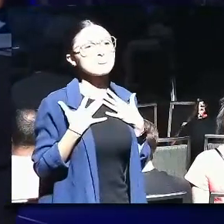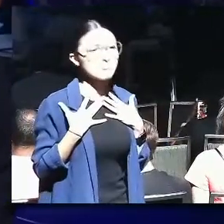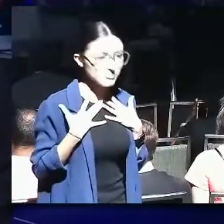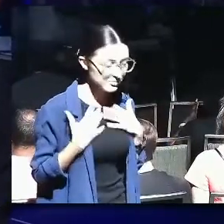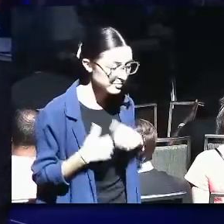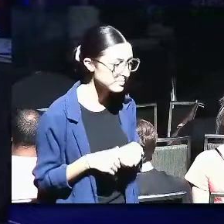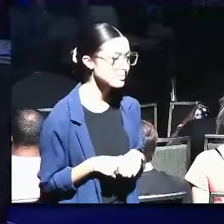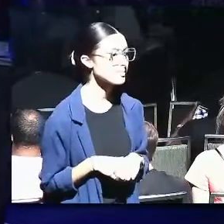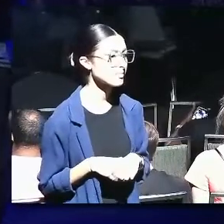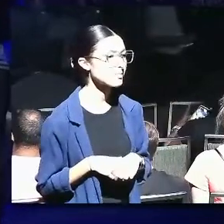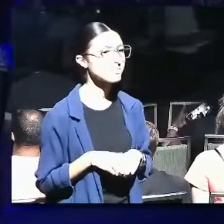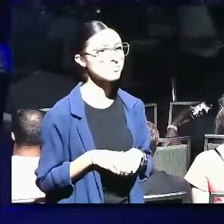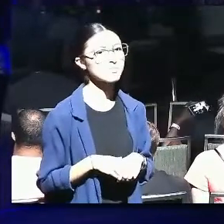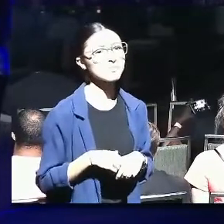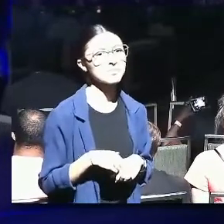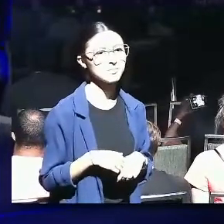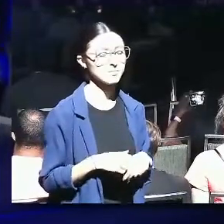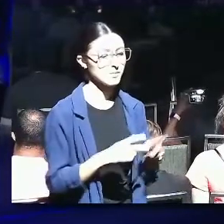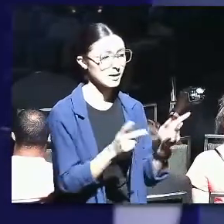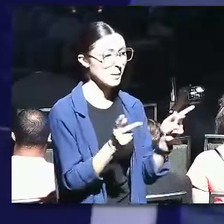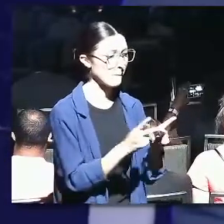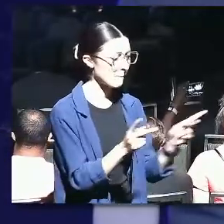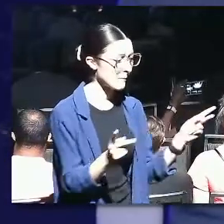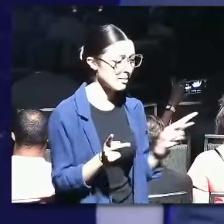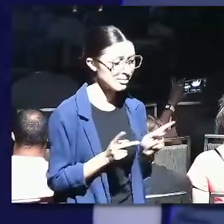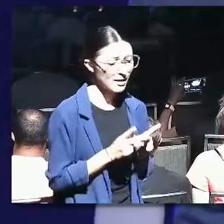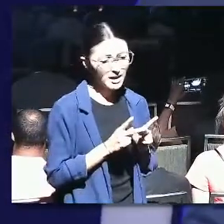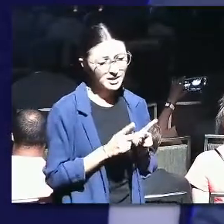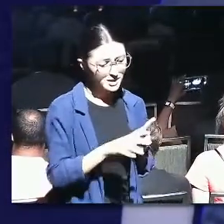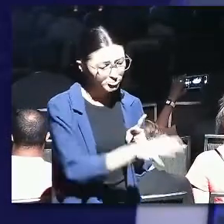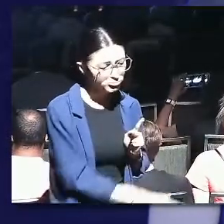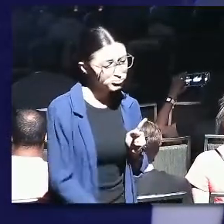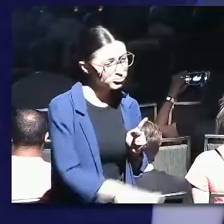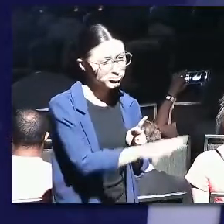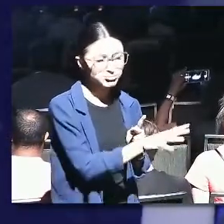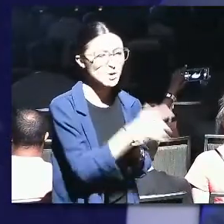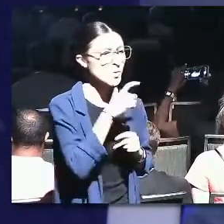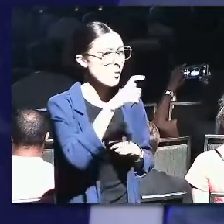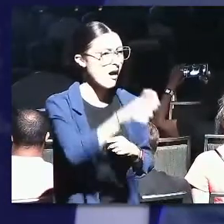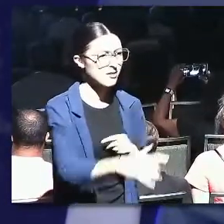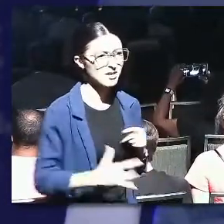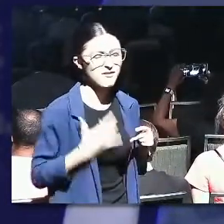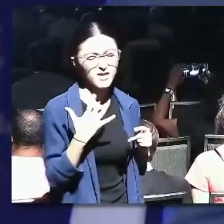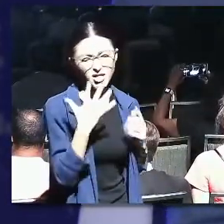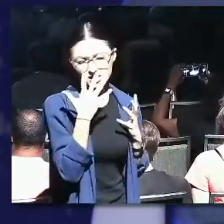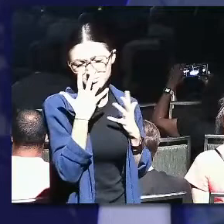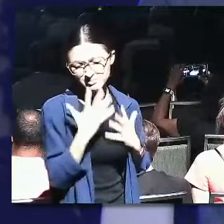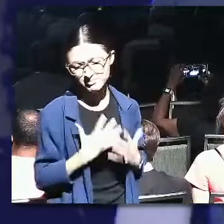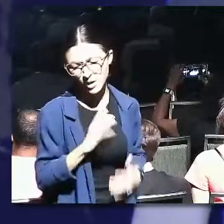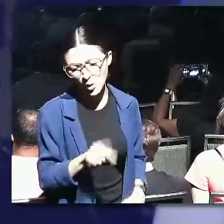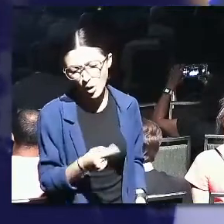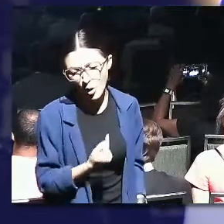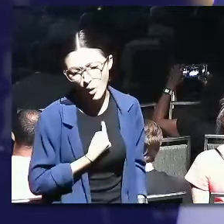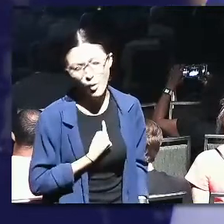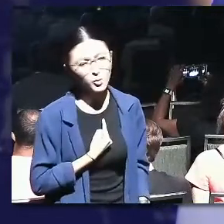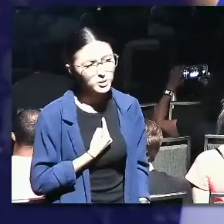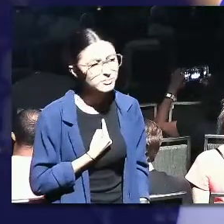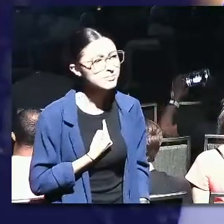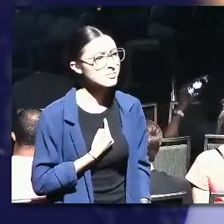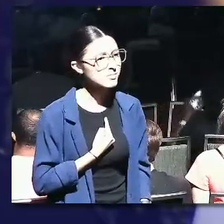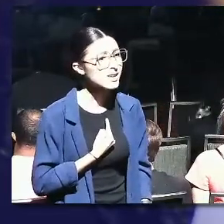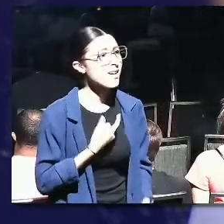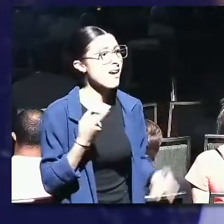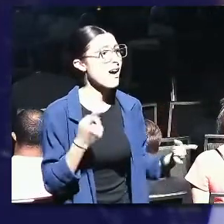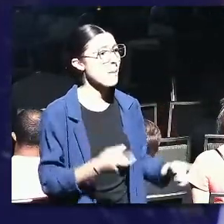found. There's a place where you don't have to feel unknown. And every time that you